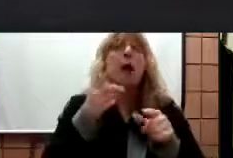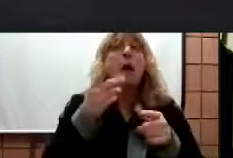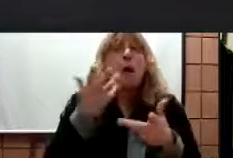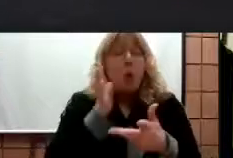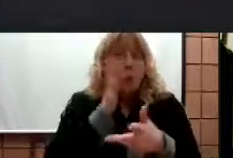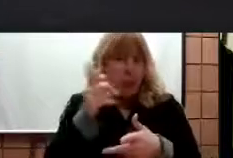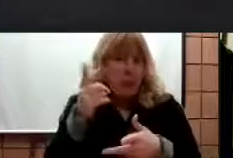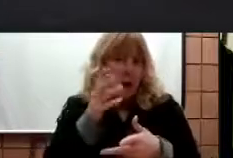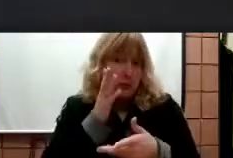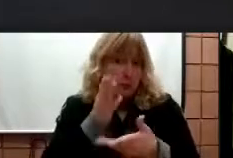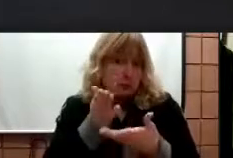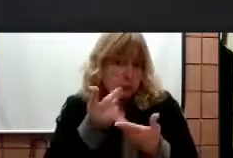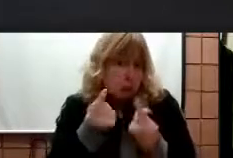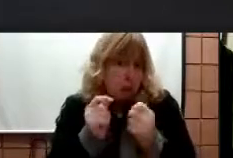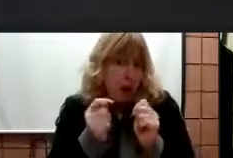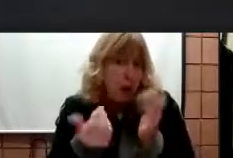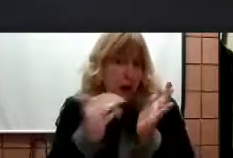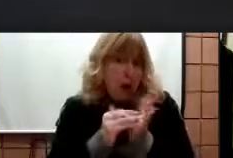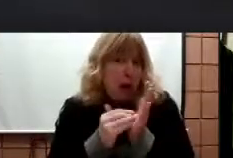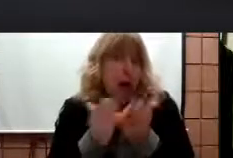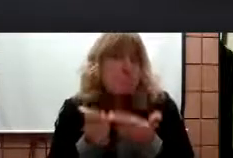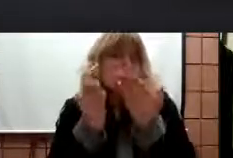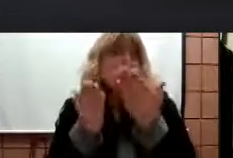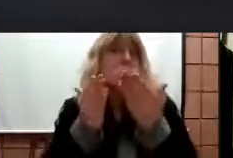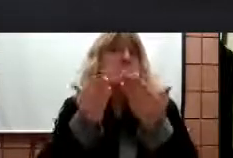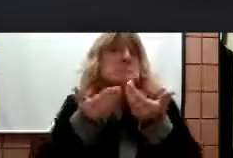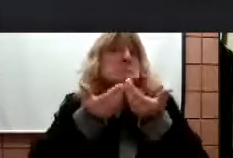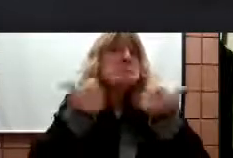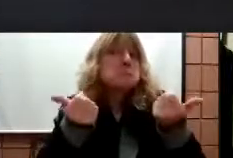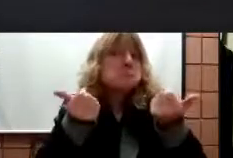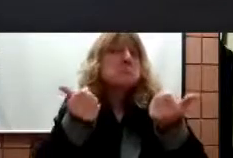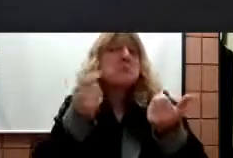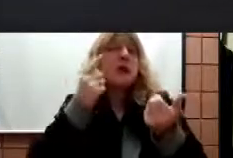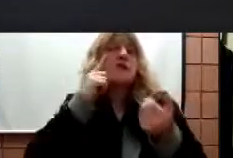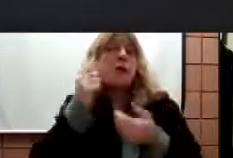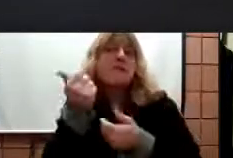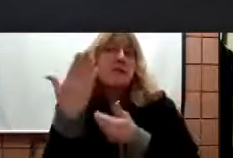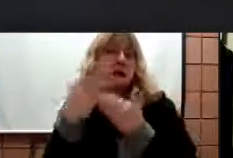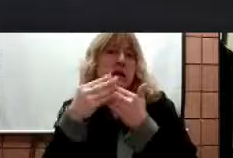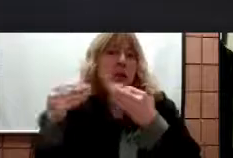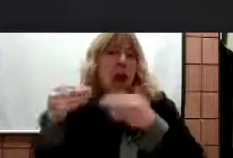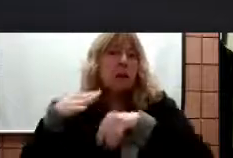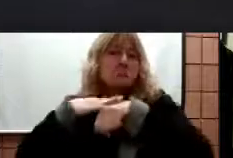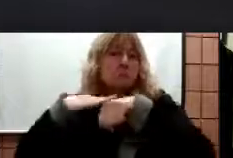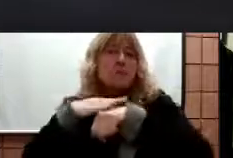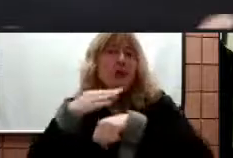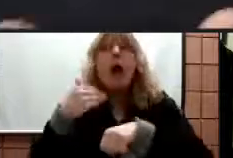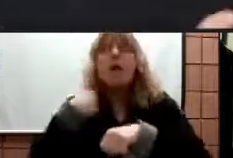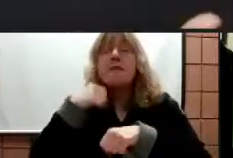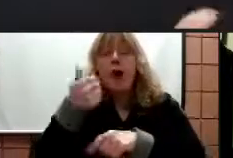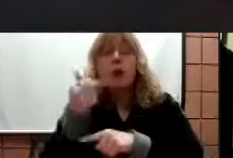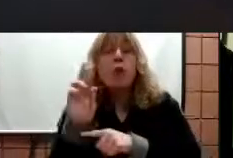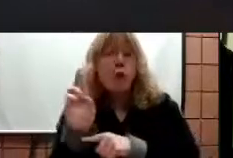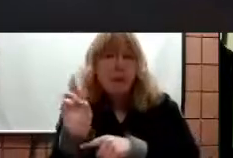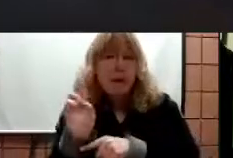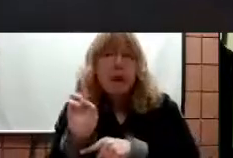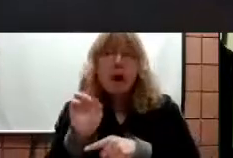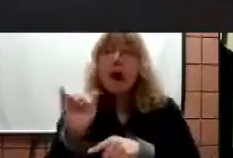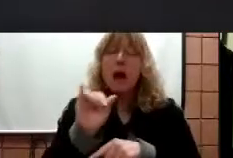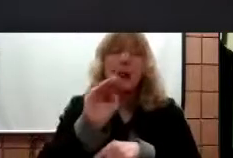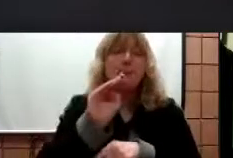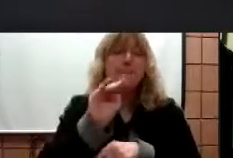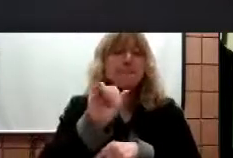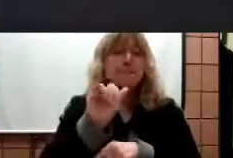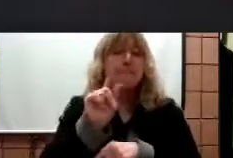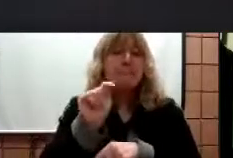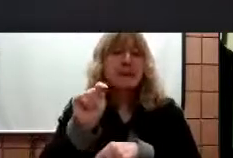and try to get a $15 minimum wage? There are Republicans like Mitt Romney, who ran for president 10 years ago. There are Republicans who are saying